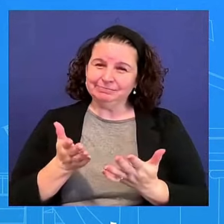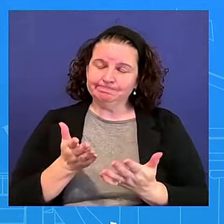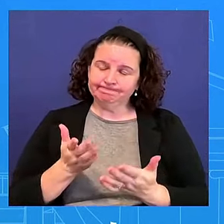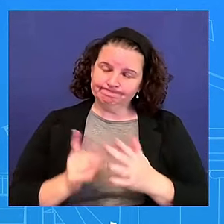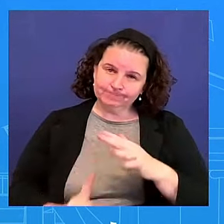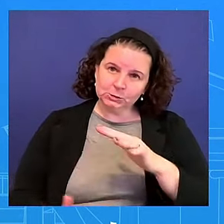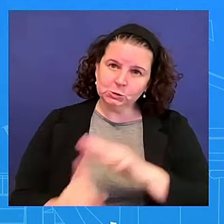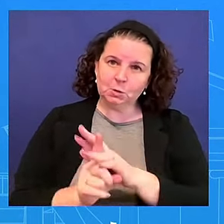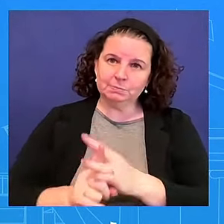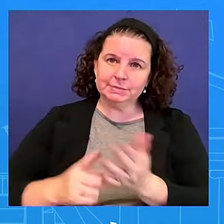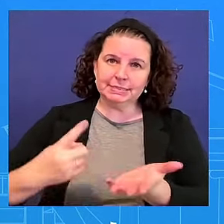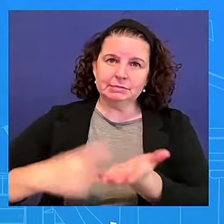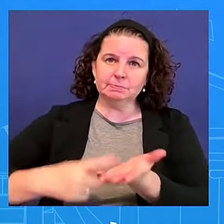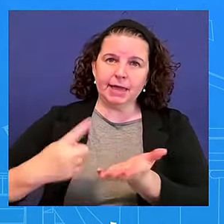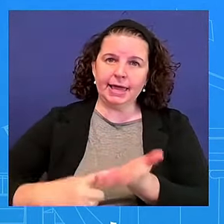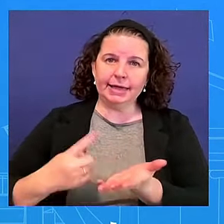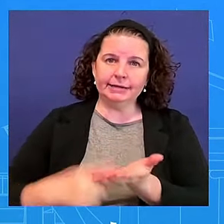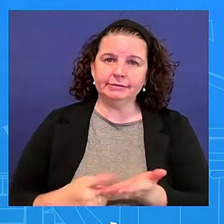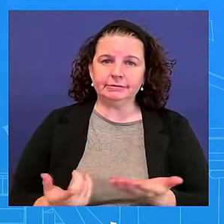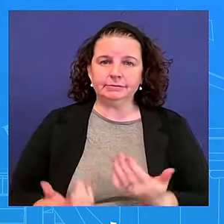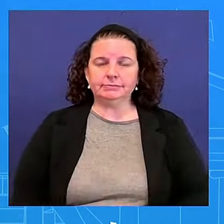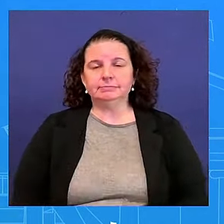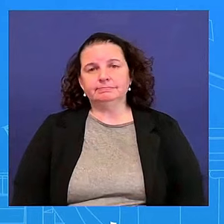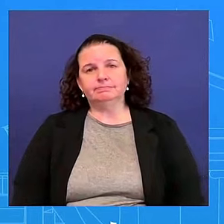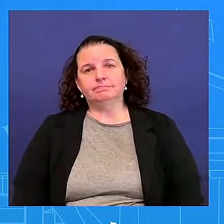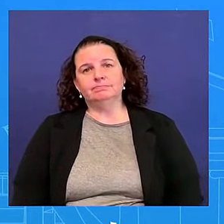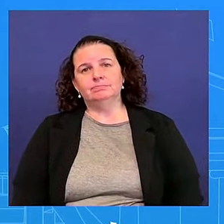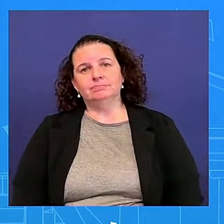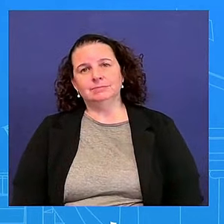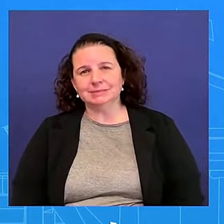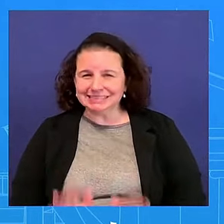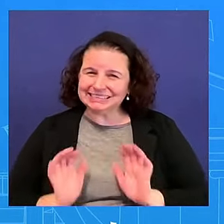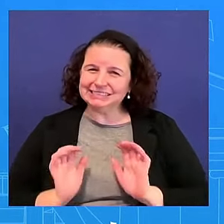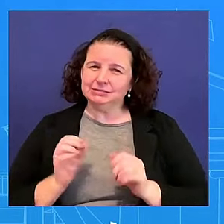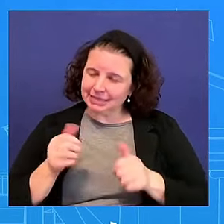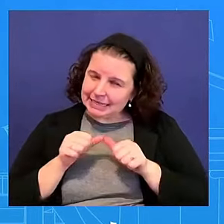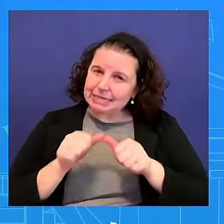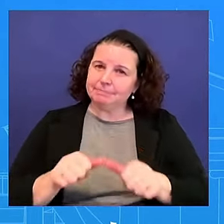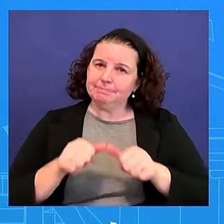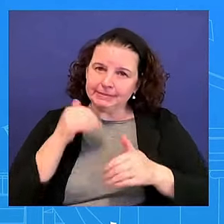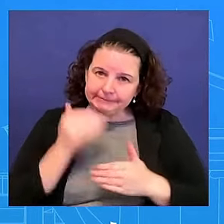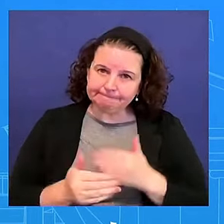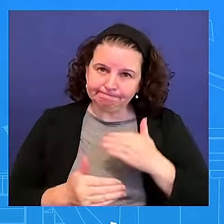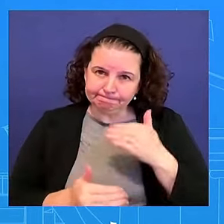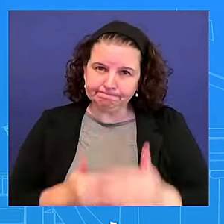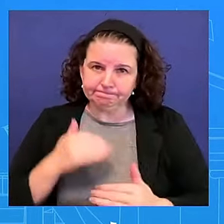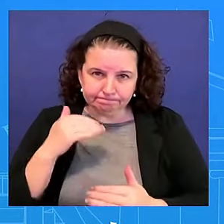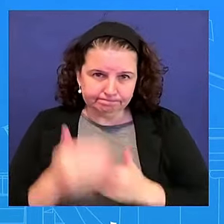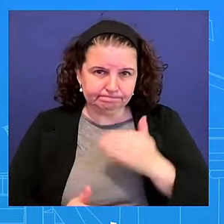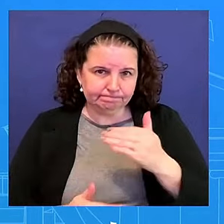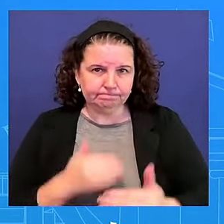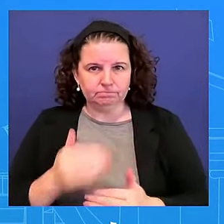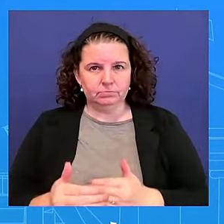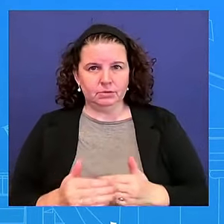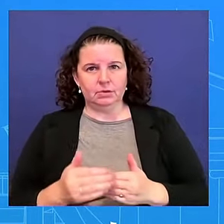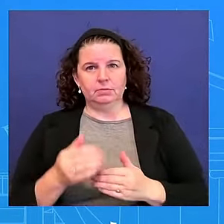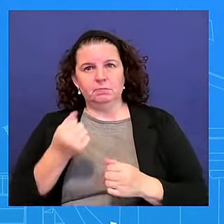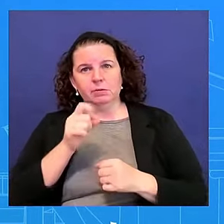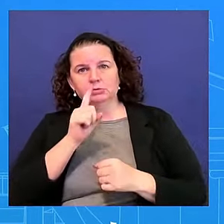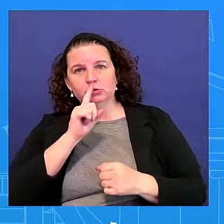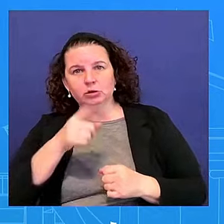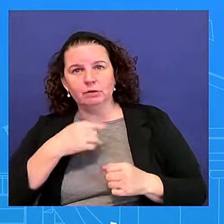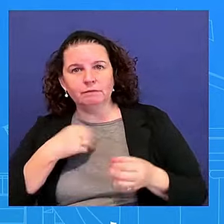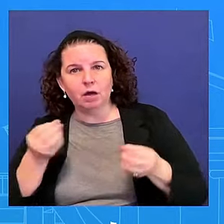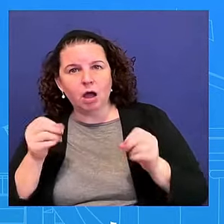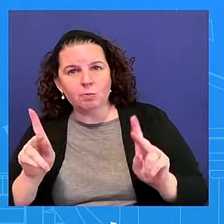on that night. So. Look, he pushed forward, tried to get things done, wanted to make sure that he had an opportunity. People who watched him do a debate, who